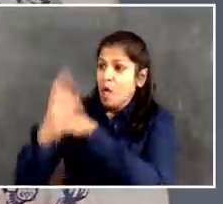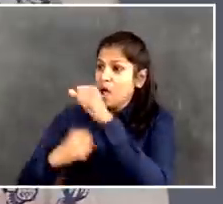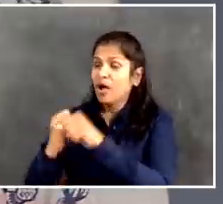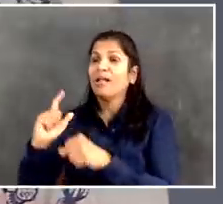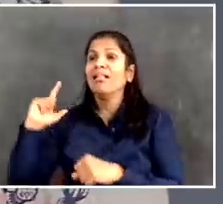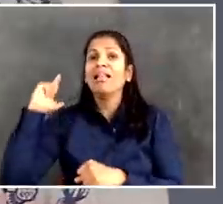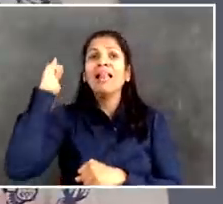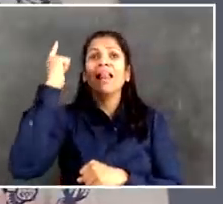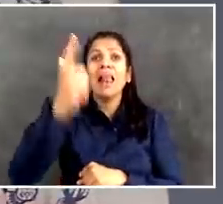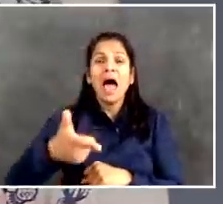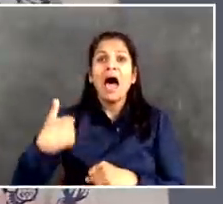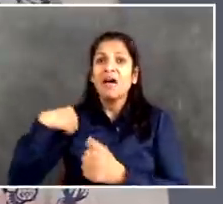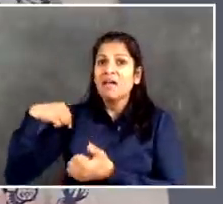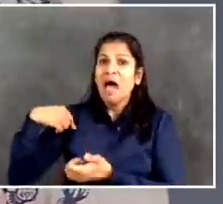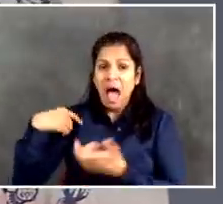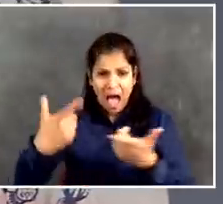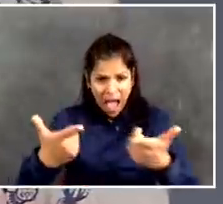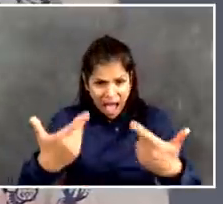is it going to be the same old?